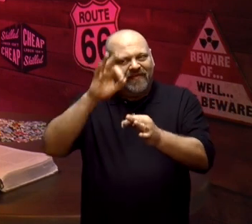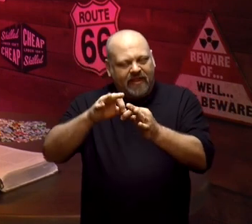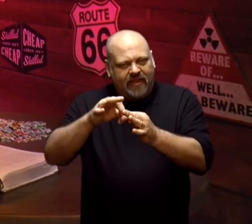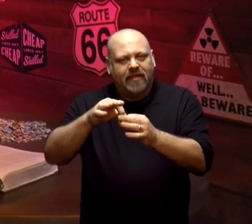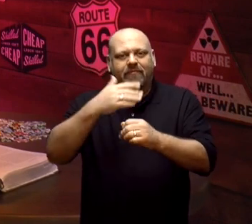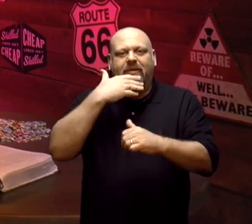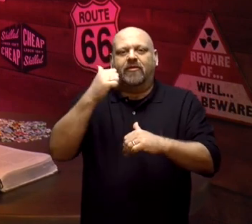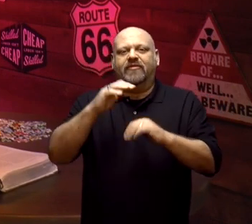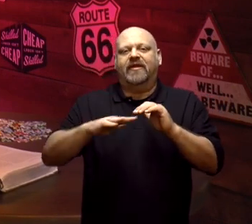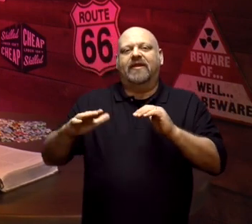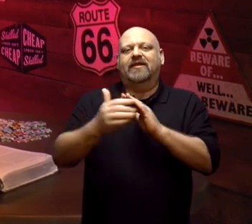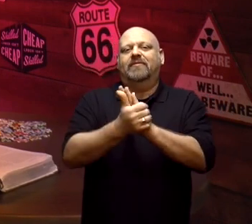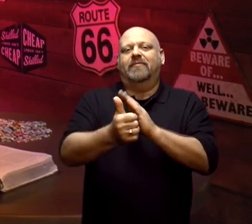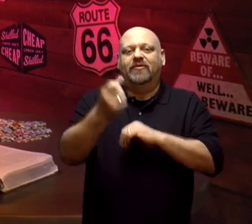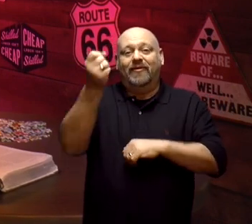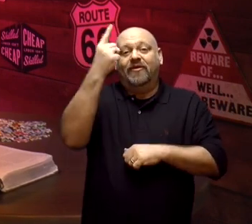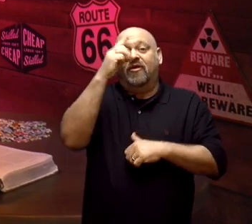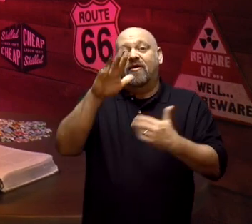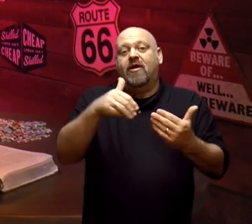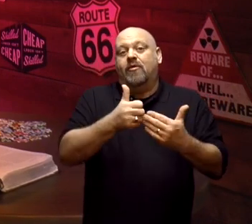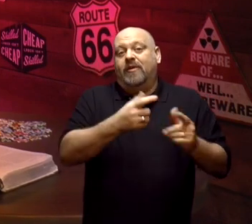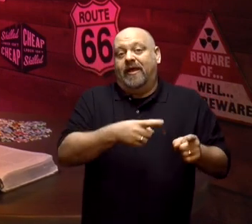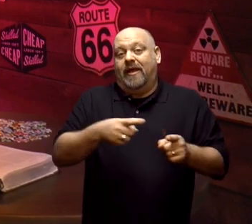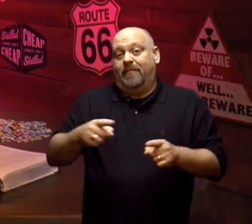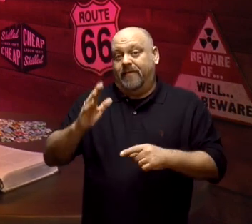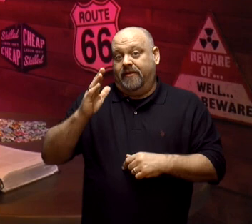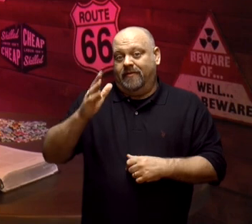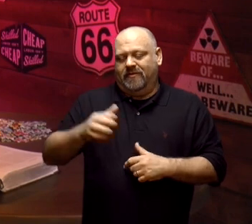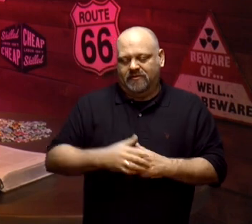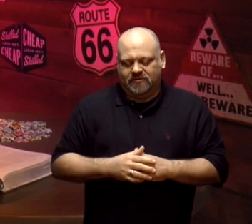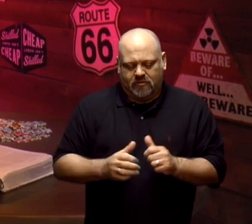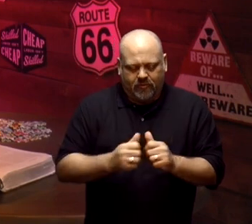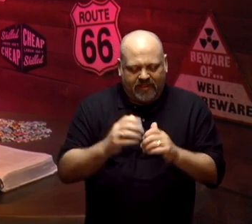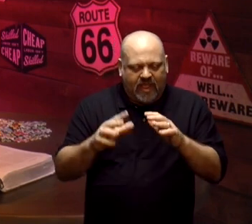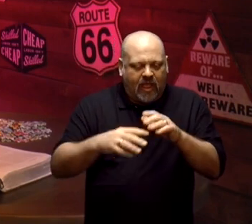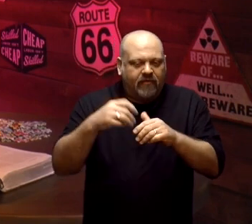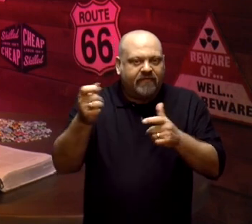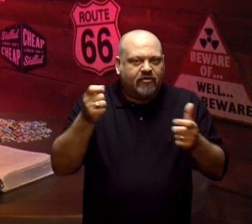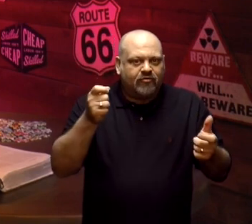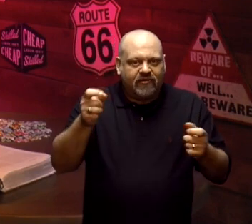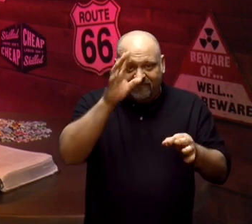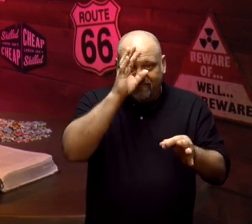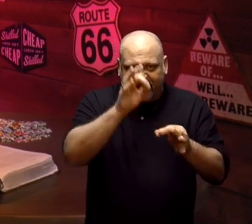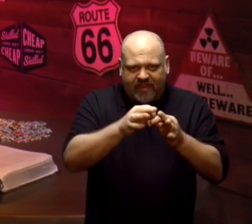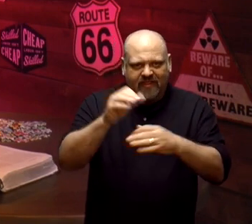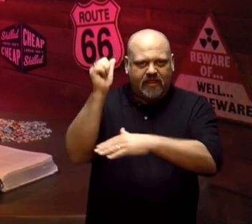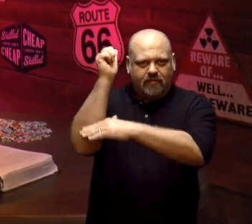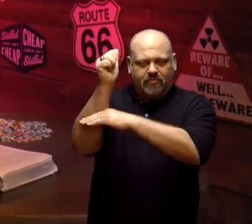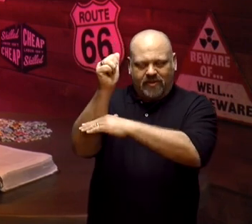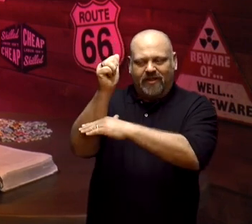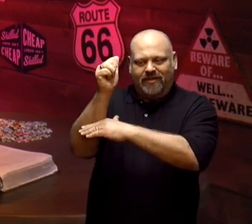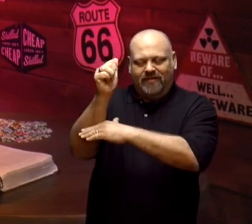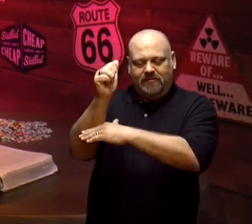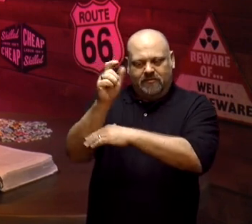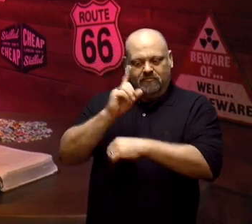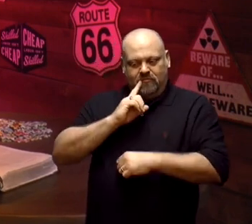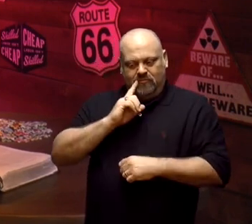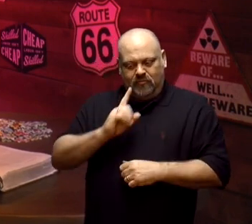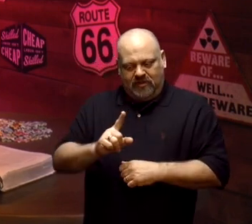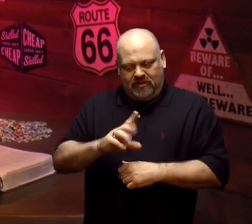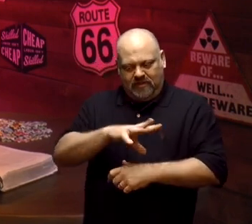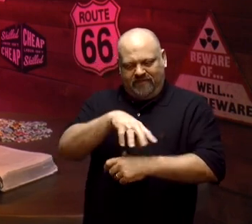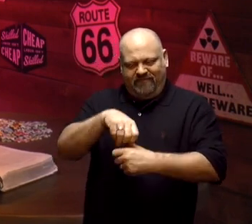to comprehend all that was about to unfold. So with out-of-control faith, Abraham was